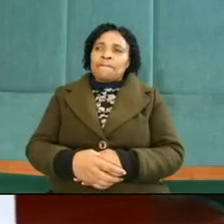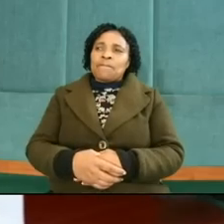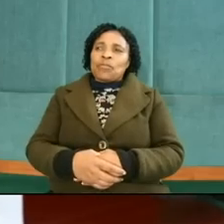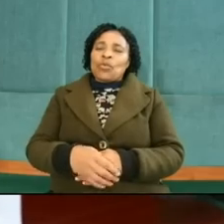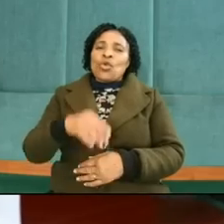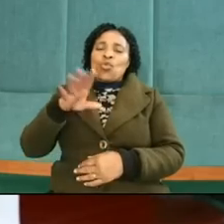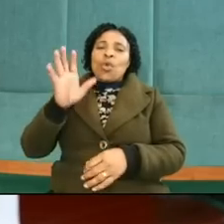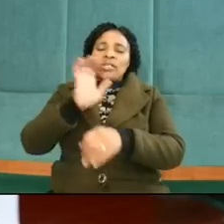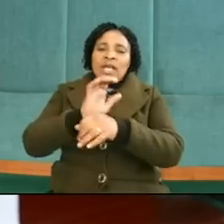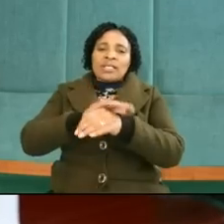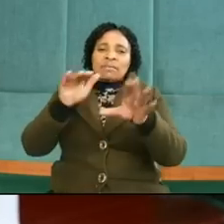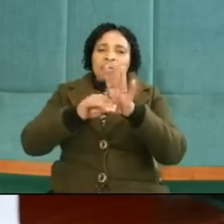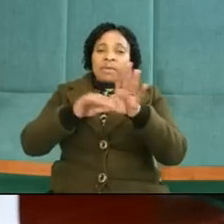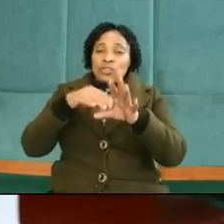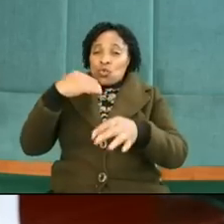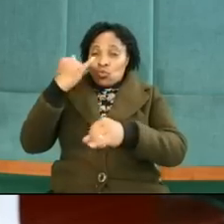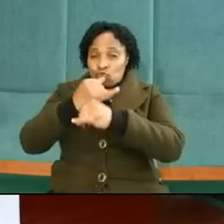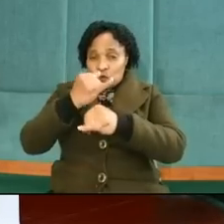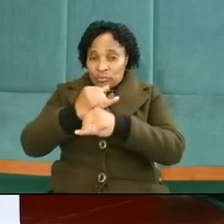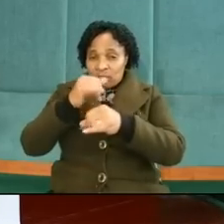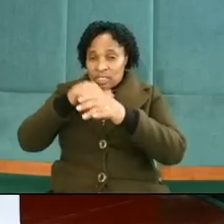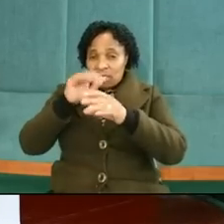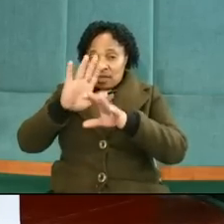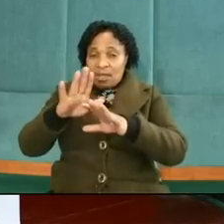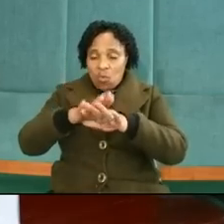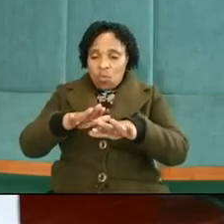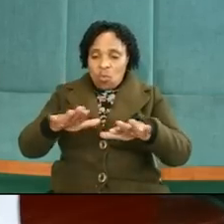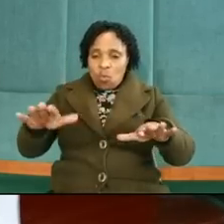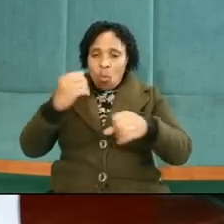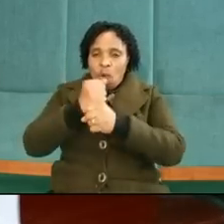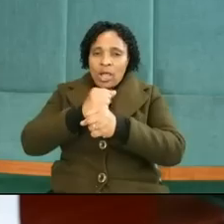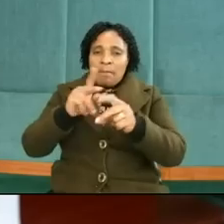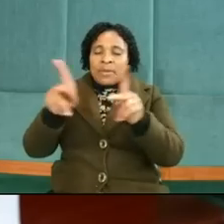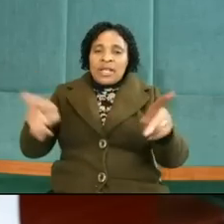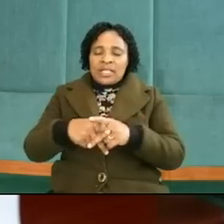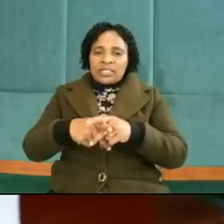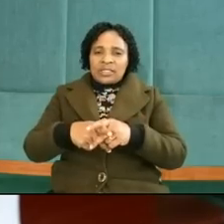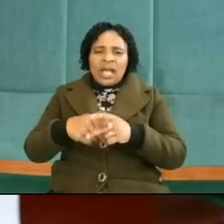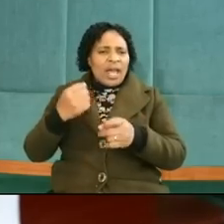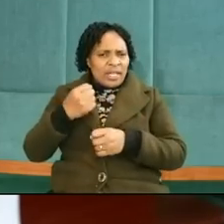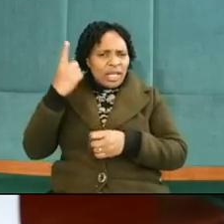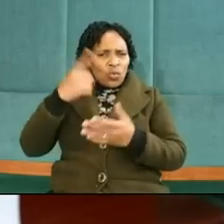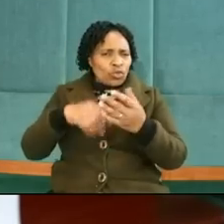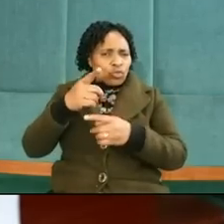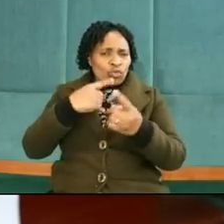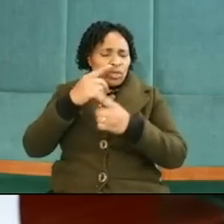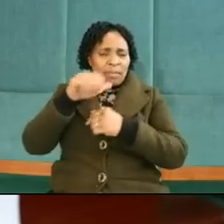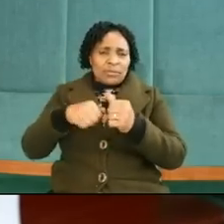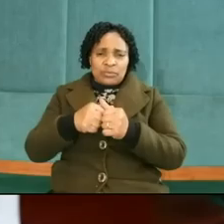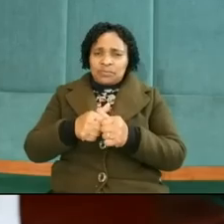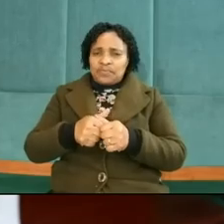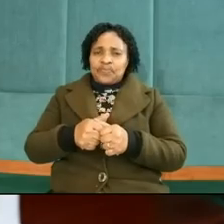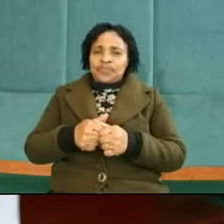Your fellow church members were at work on their desk earning a money. Do they understand what you just heard a while ago?